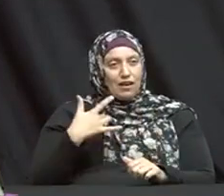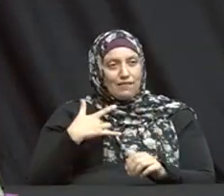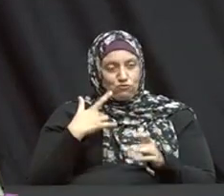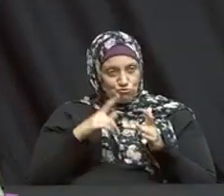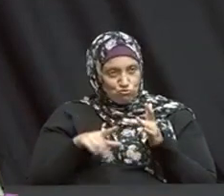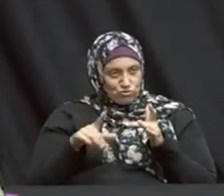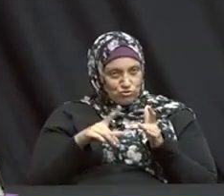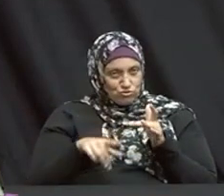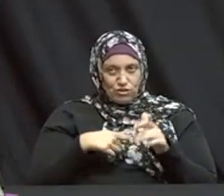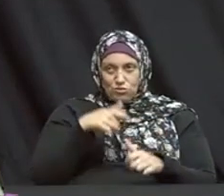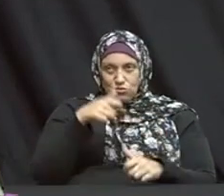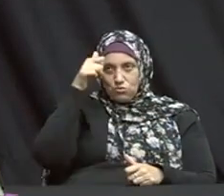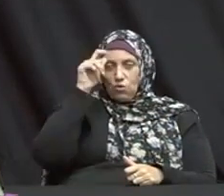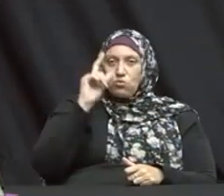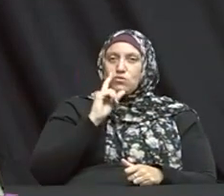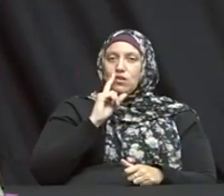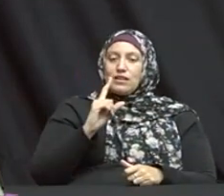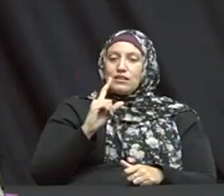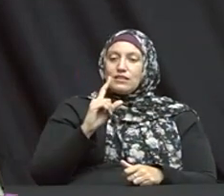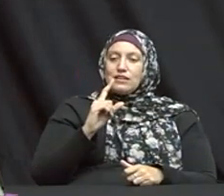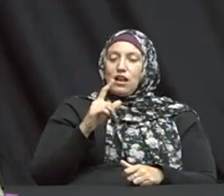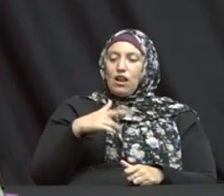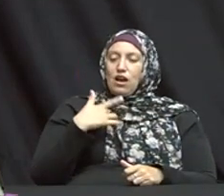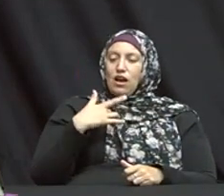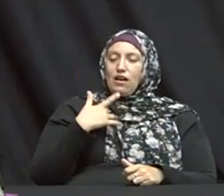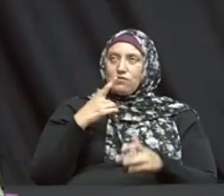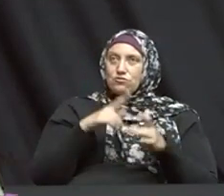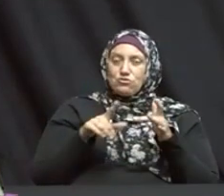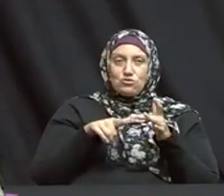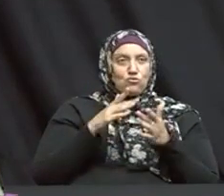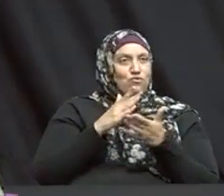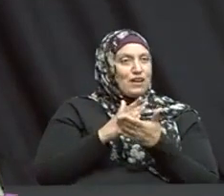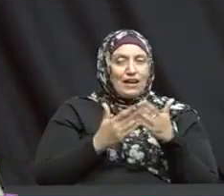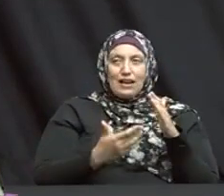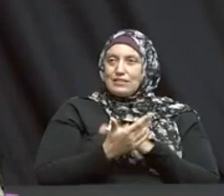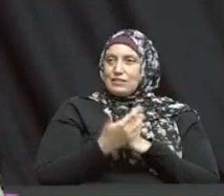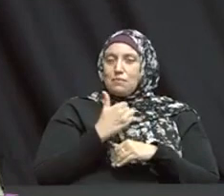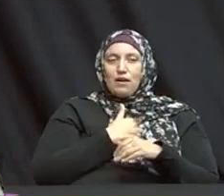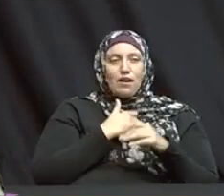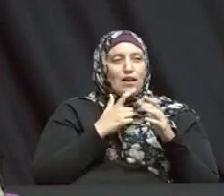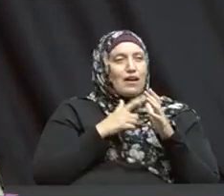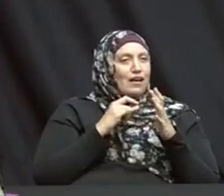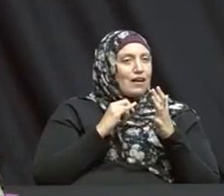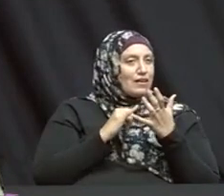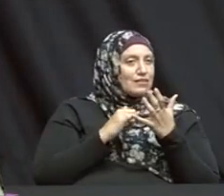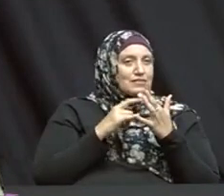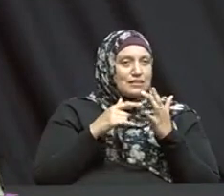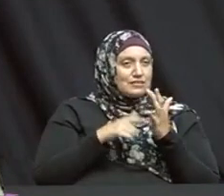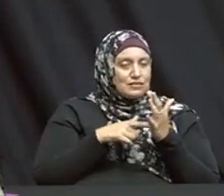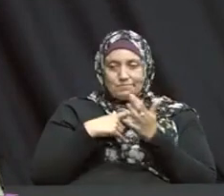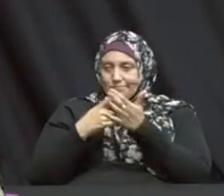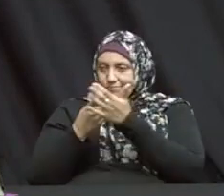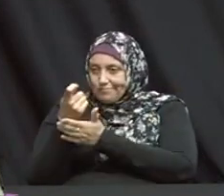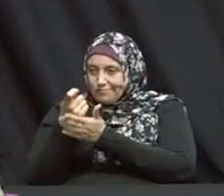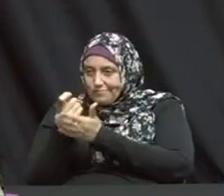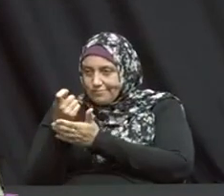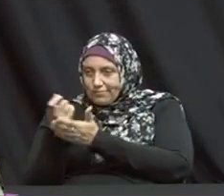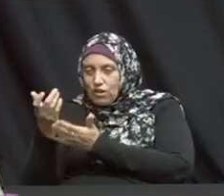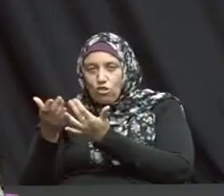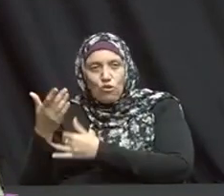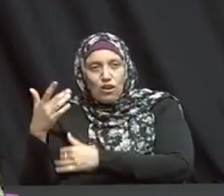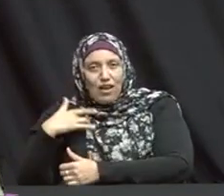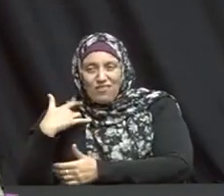insurance proceeds aren't really part of the testator's assets, because although they are contributing to it during their lifetime, it's ultimately someone else who